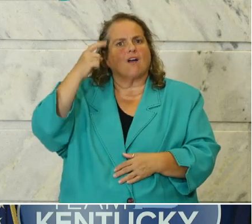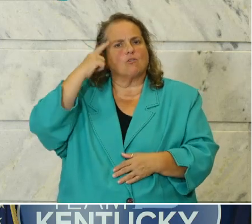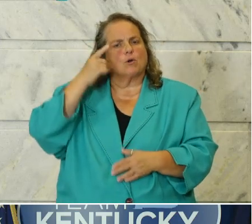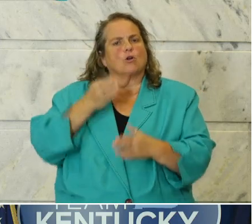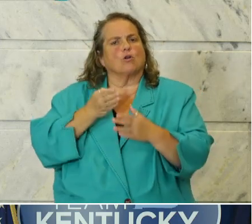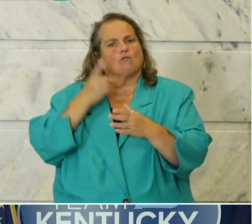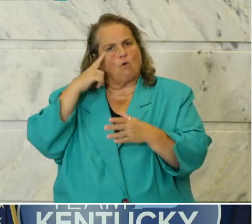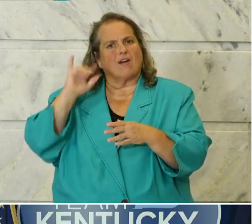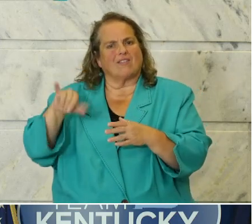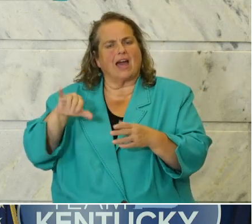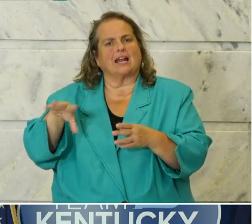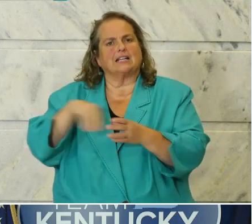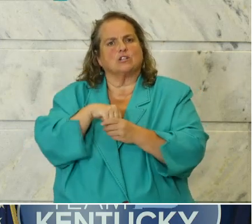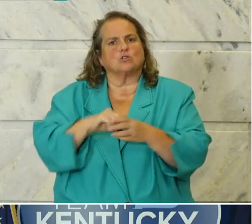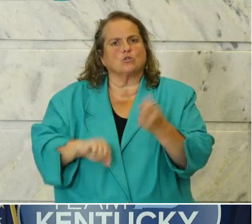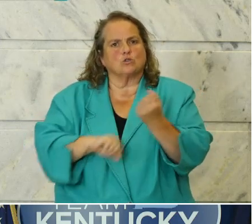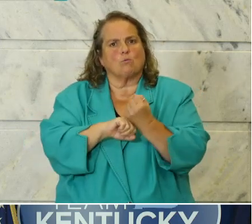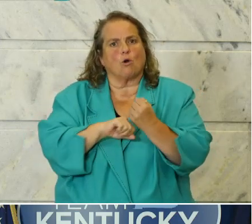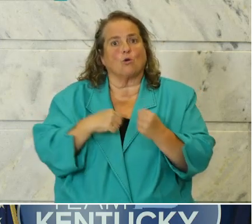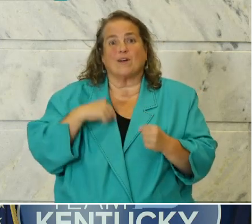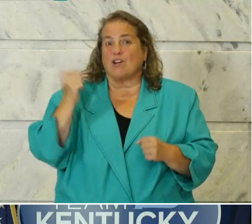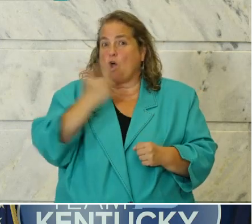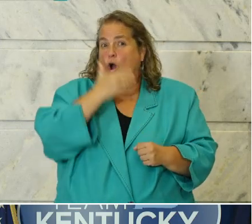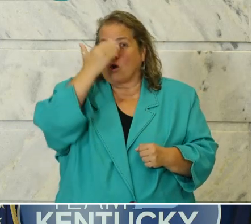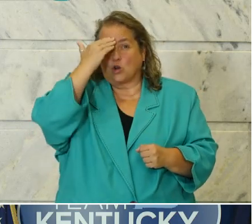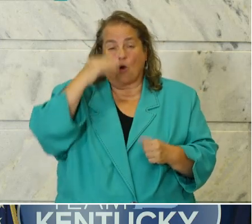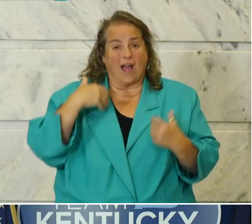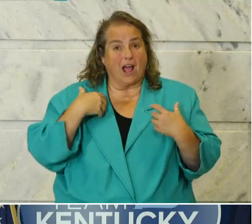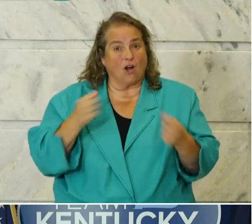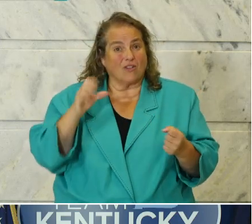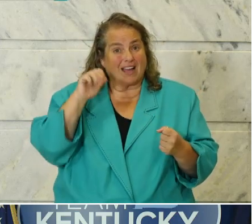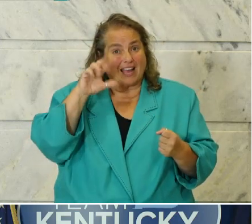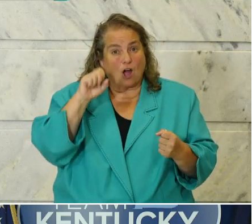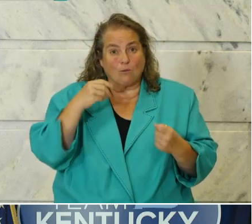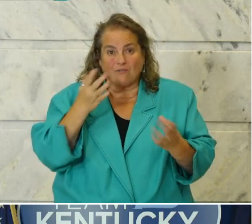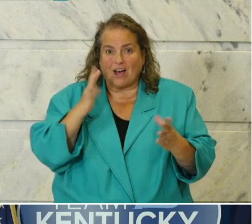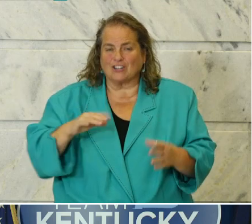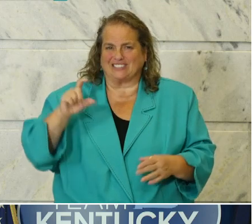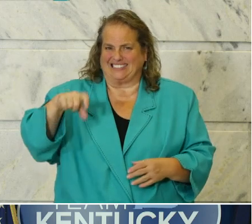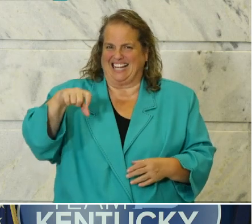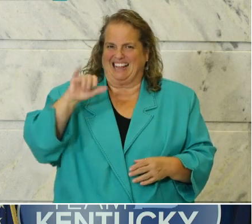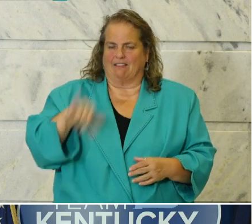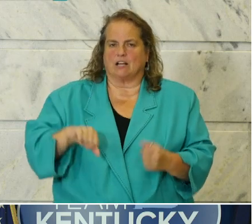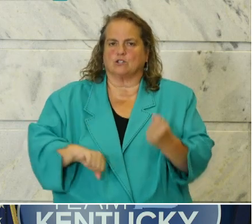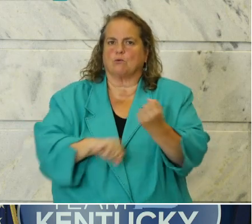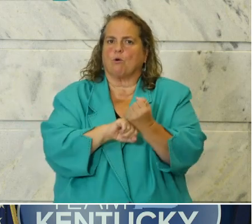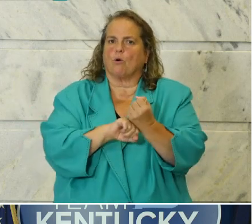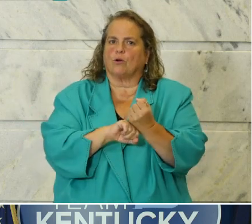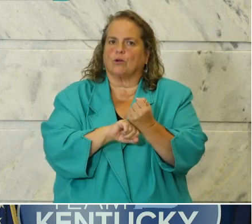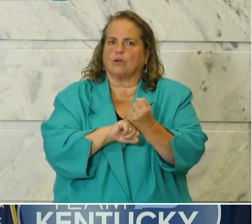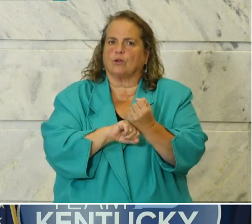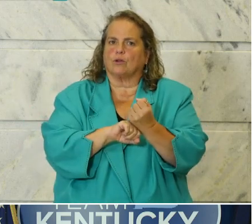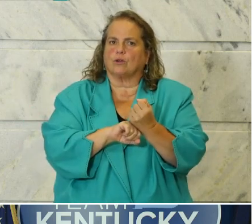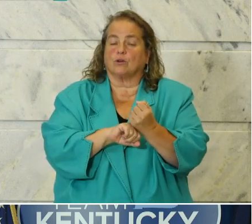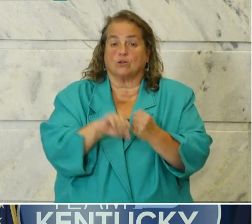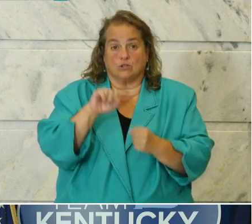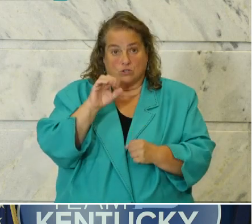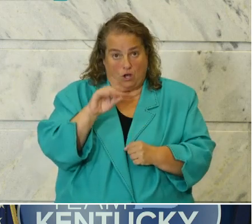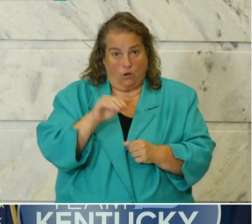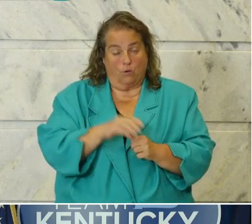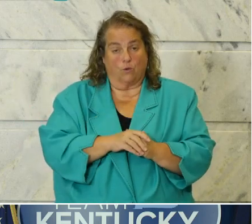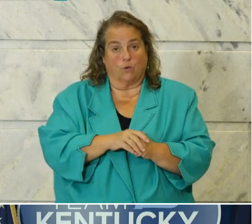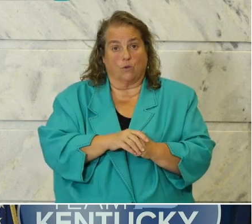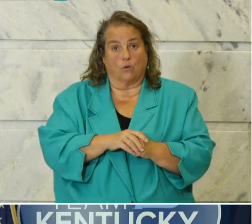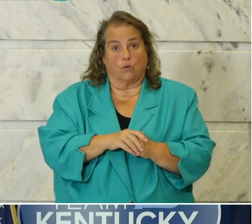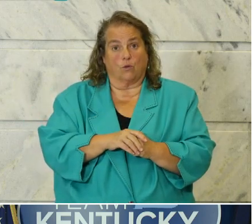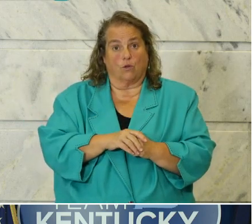support. We all know our health care providers need this support. So, the numbers